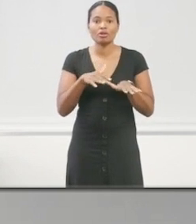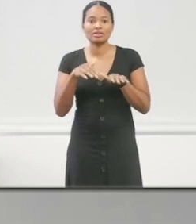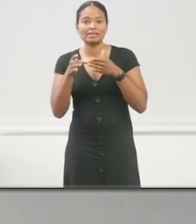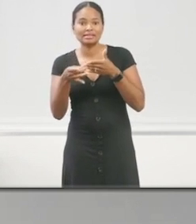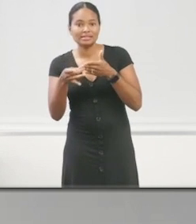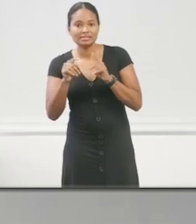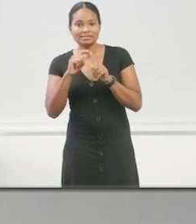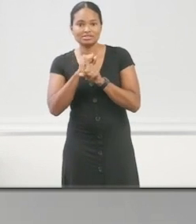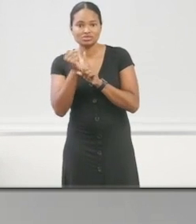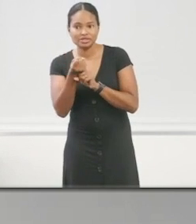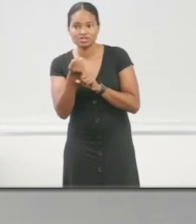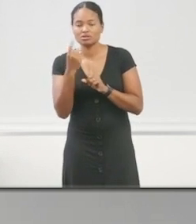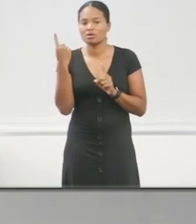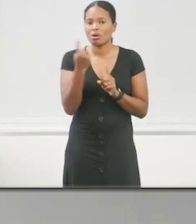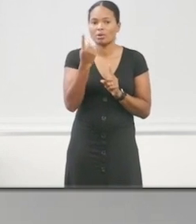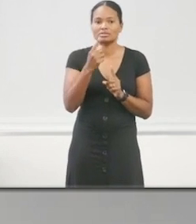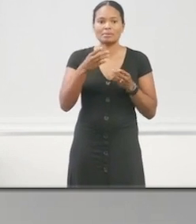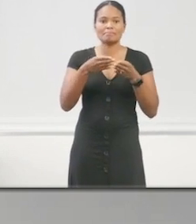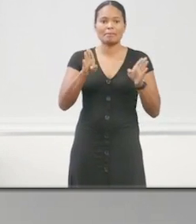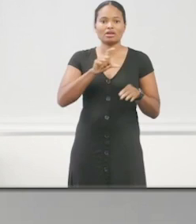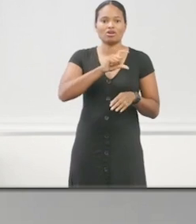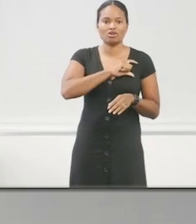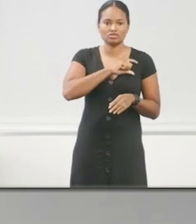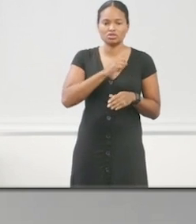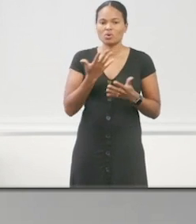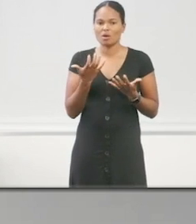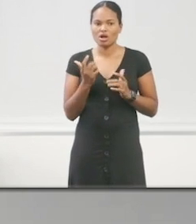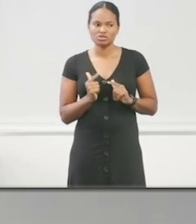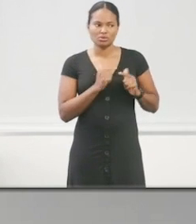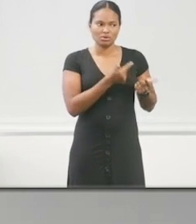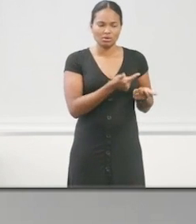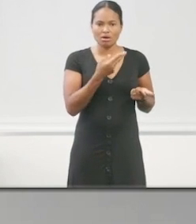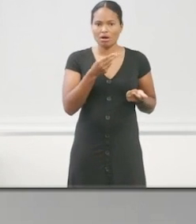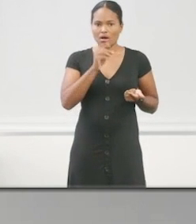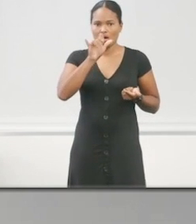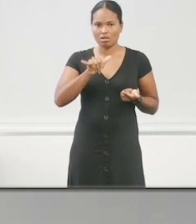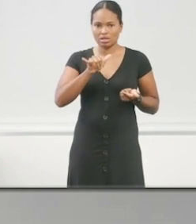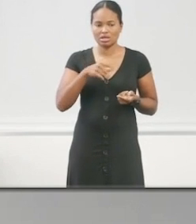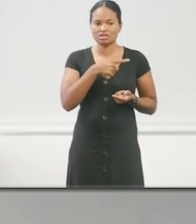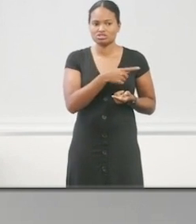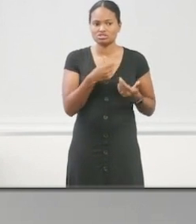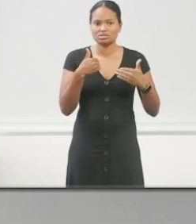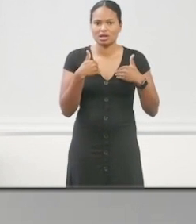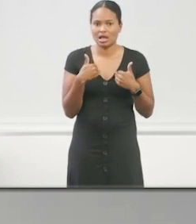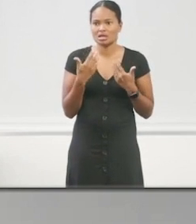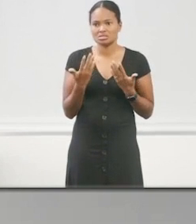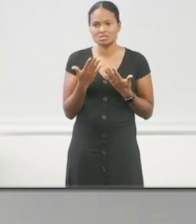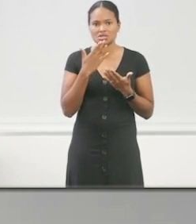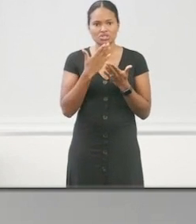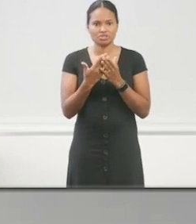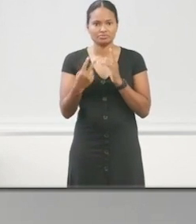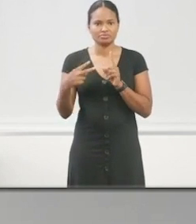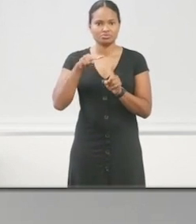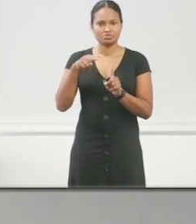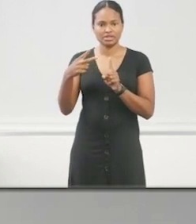officers. So I just want to pass it over to Holly because you have a pretty decent perspective on how